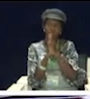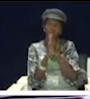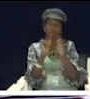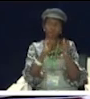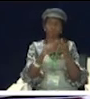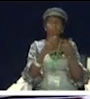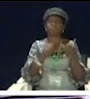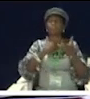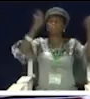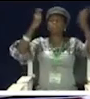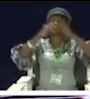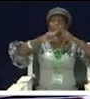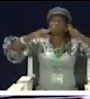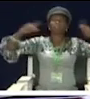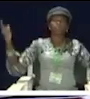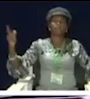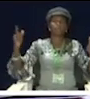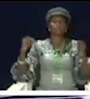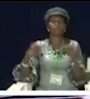shouted loud.